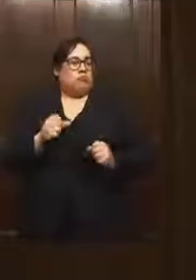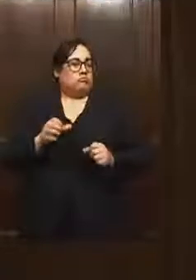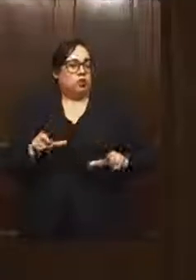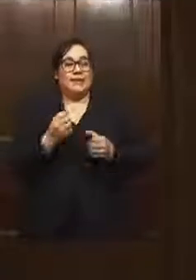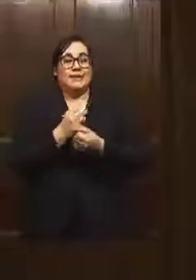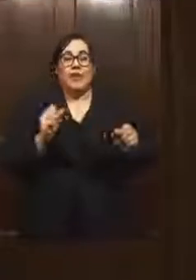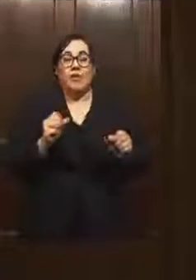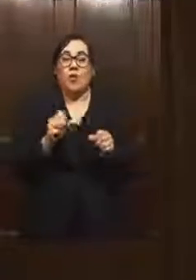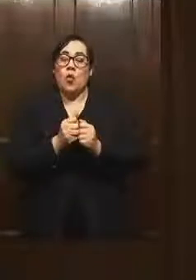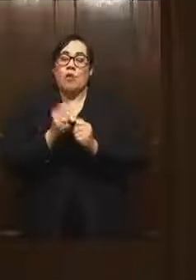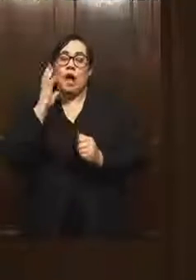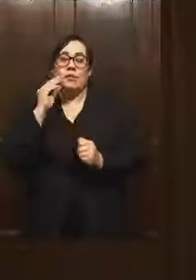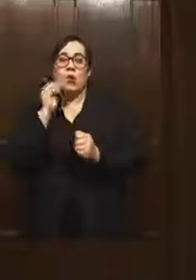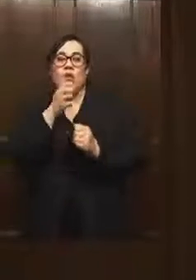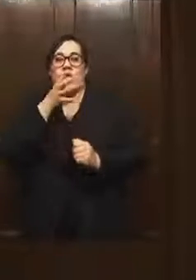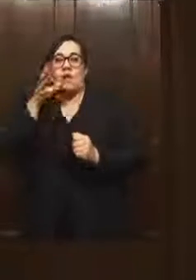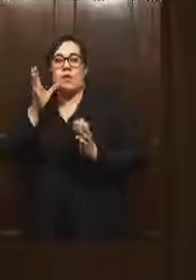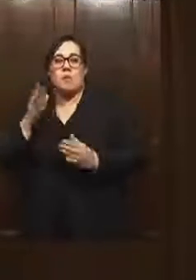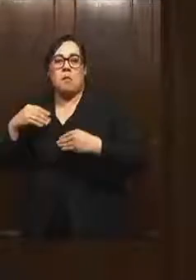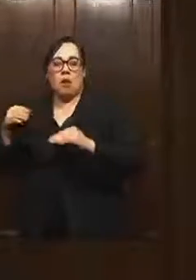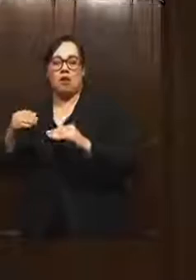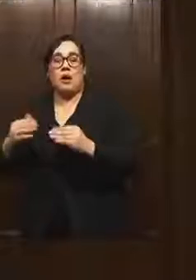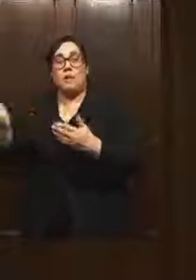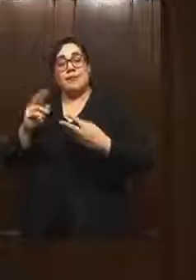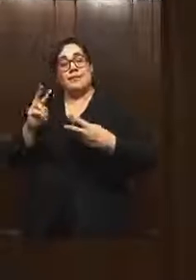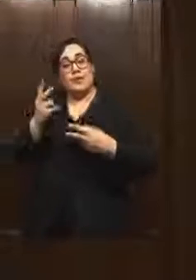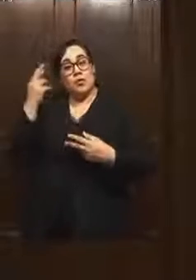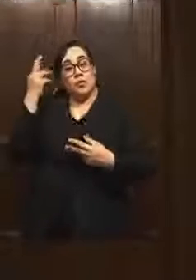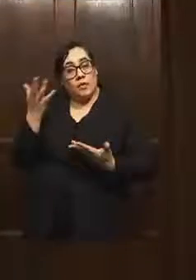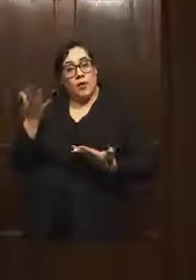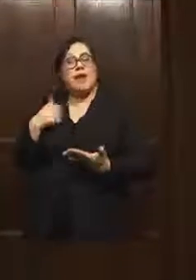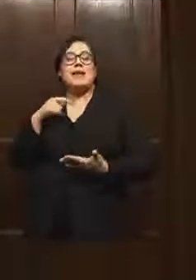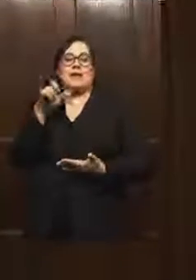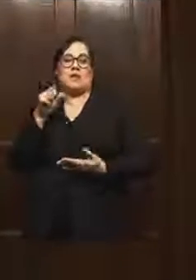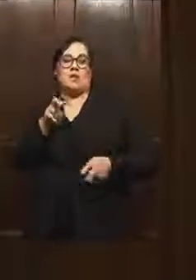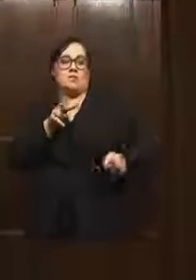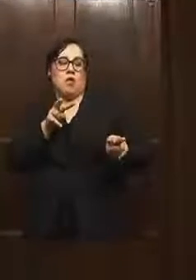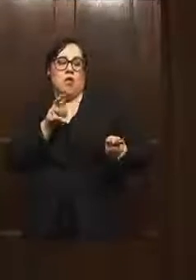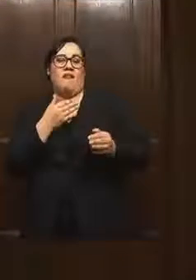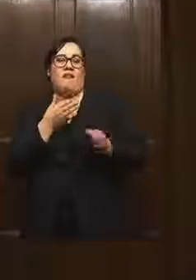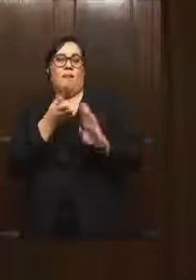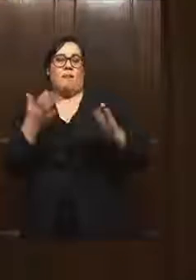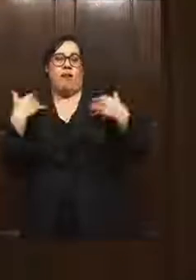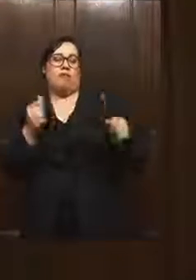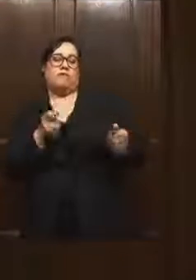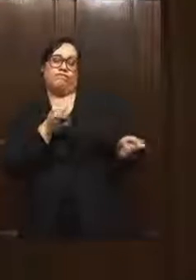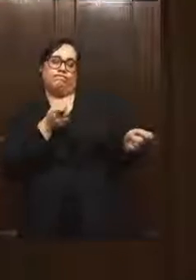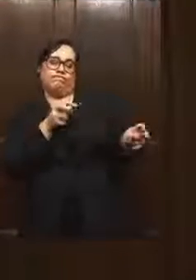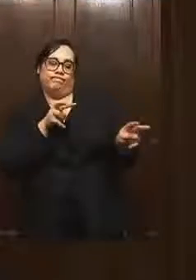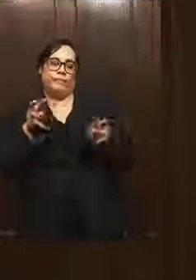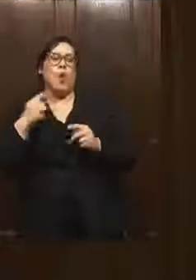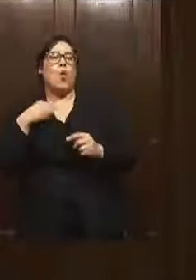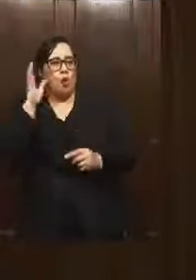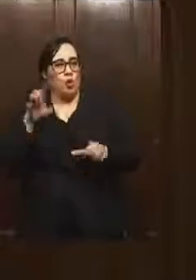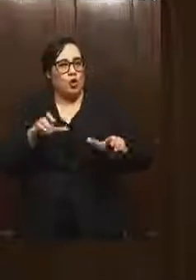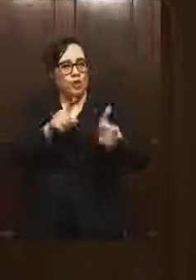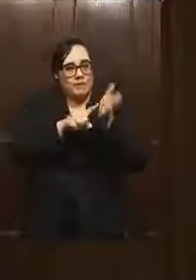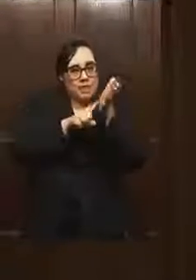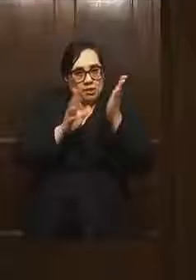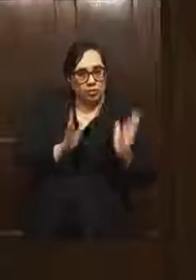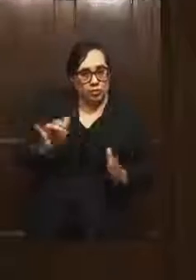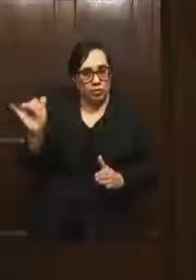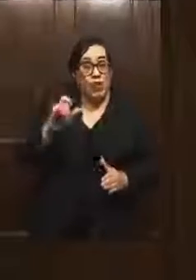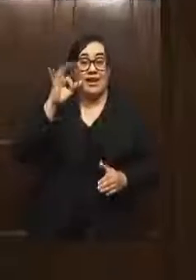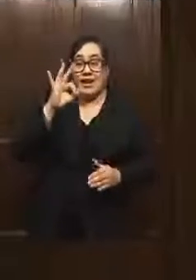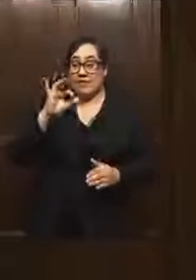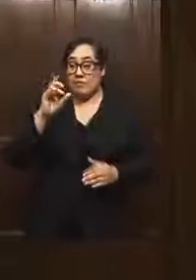through our experience with farmers markets. Second, they are being monitored. We've got public health there, and we certainly will do inspections as well. And if people